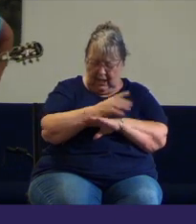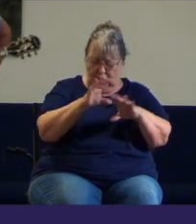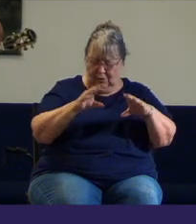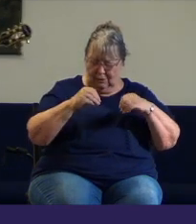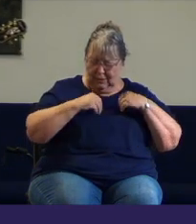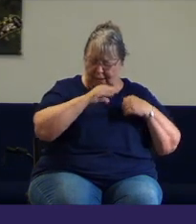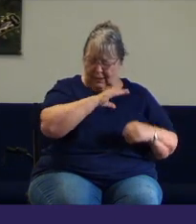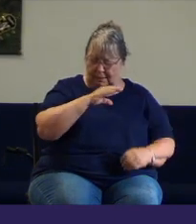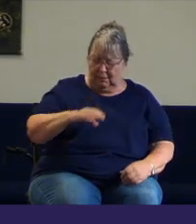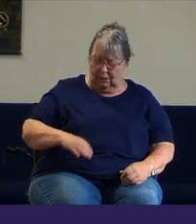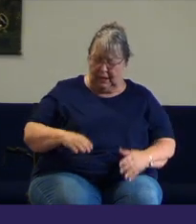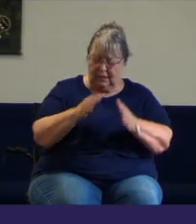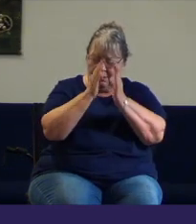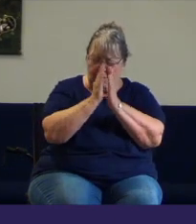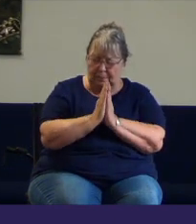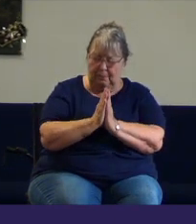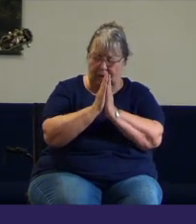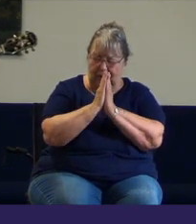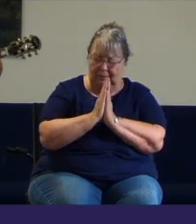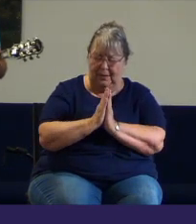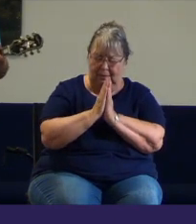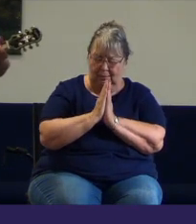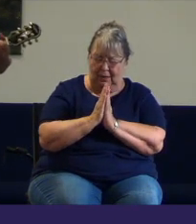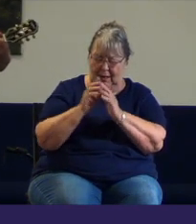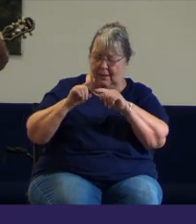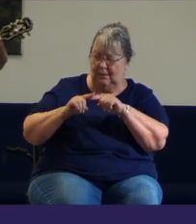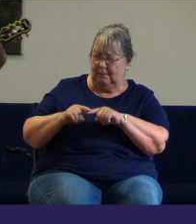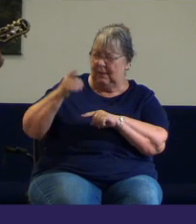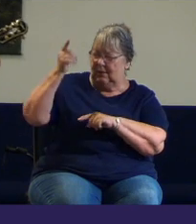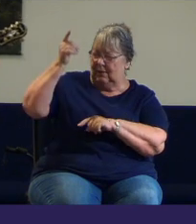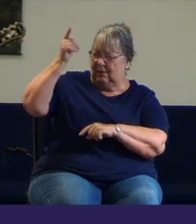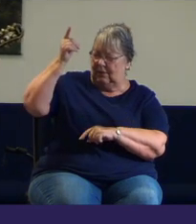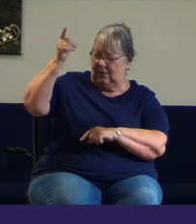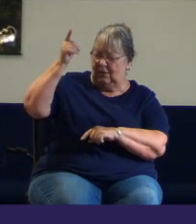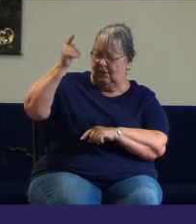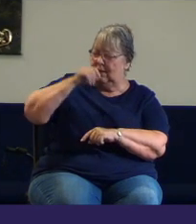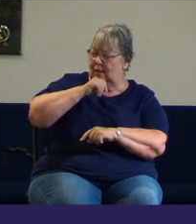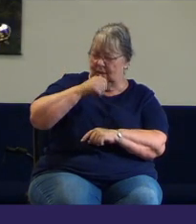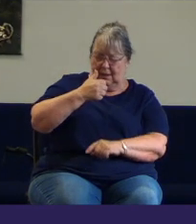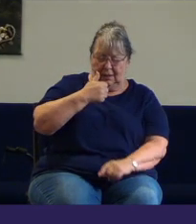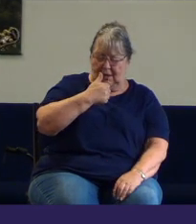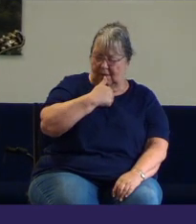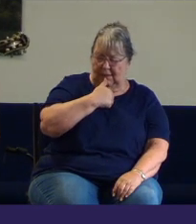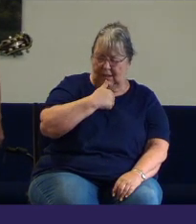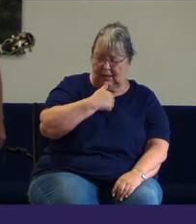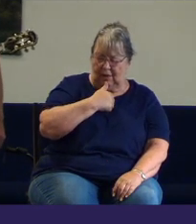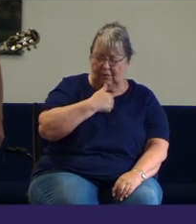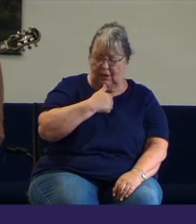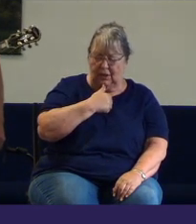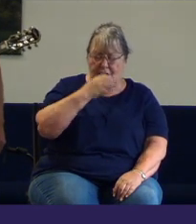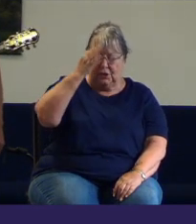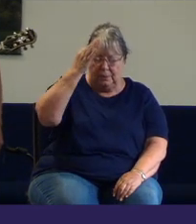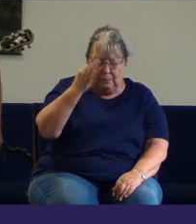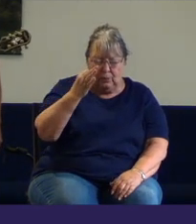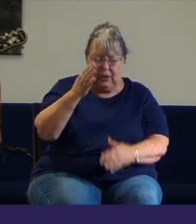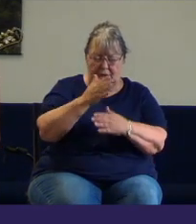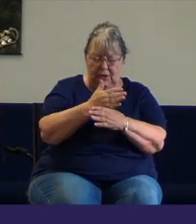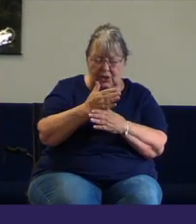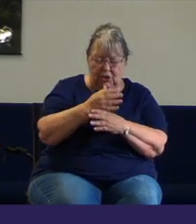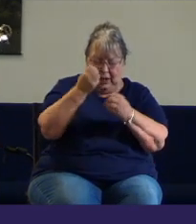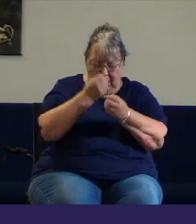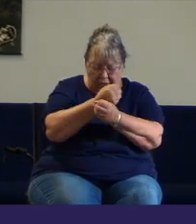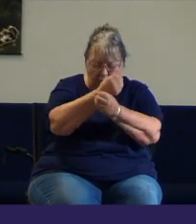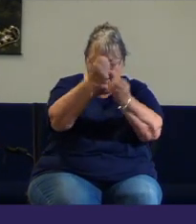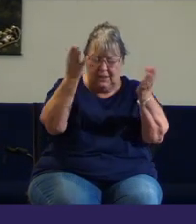your face, to depend on you and not on myself. To preach, to share, to tell the message of Jesus